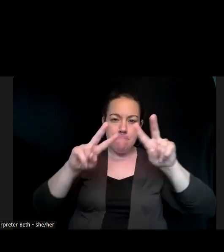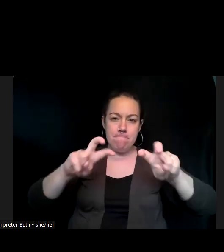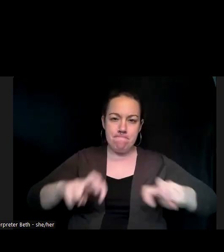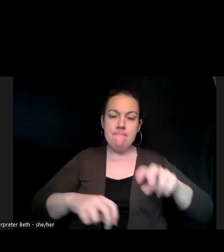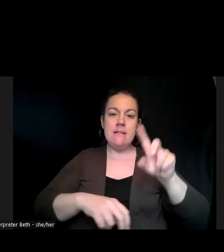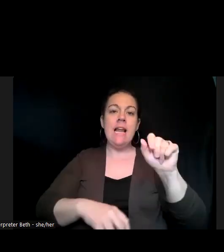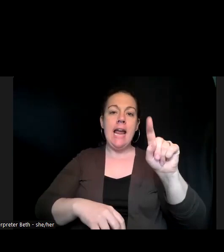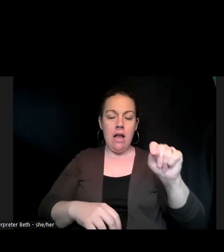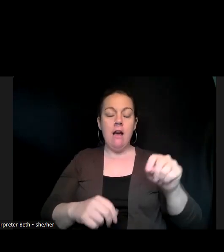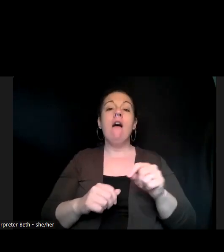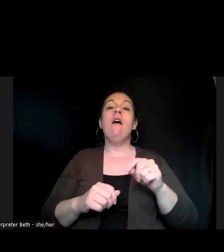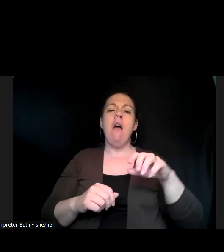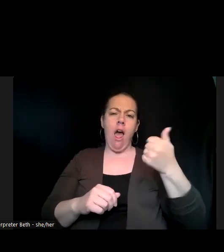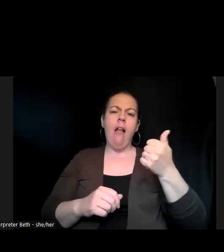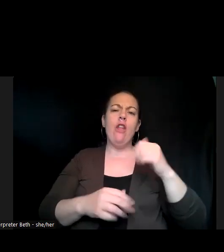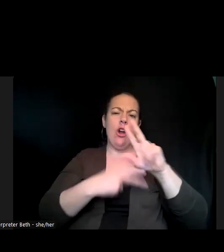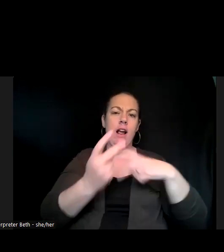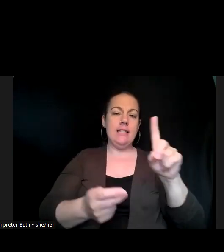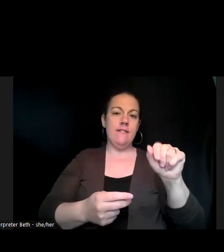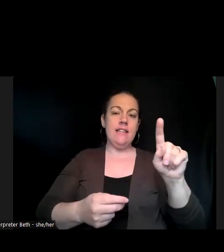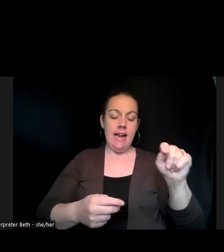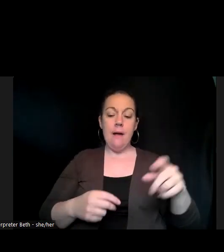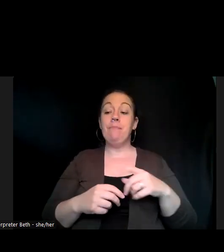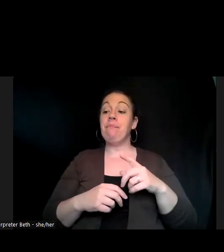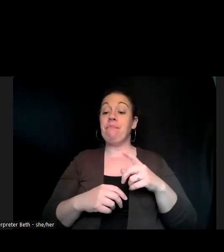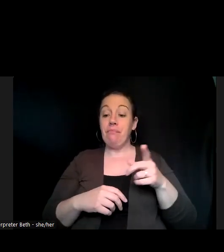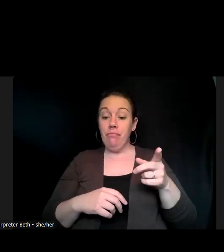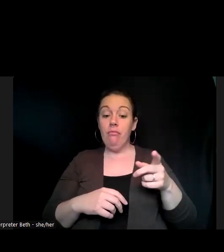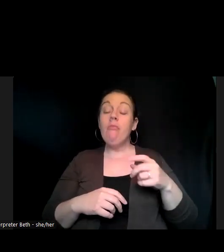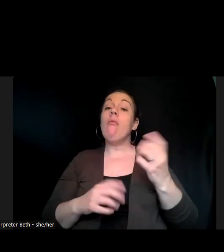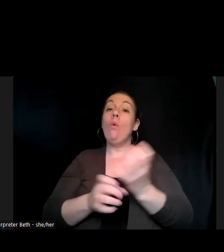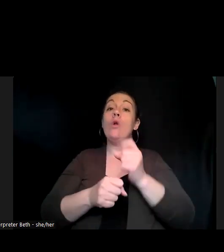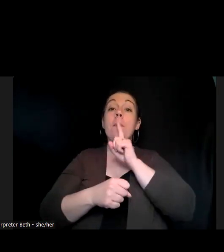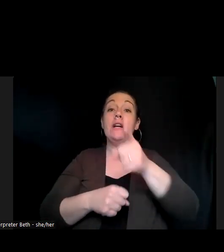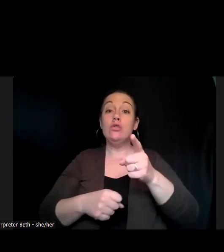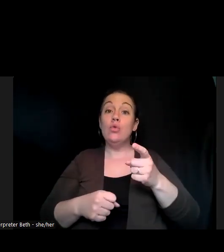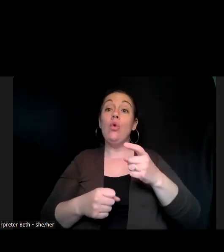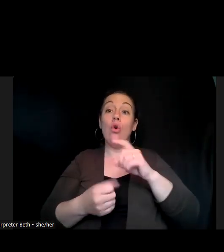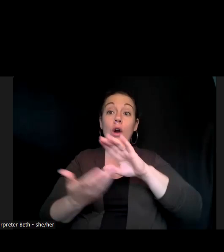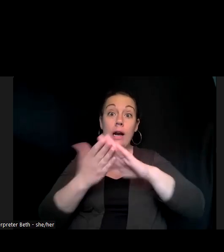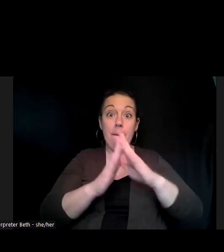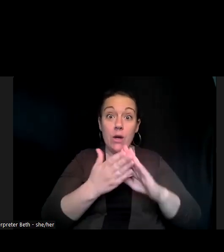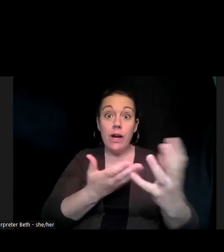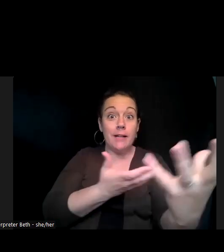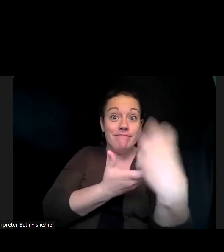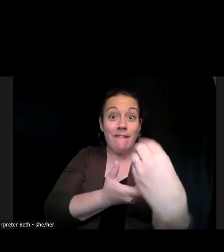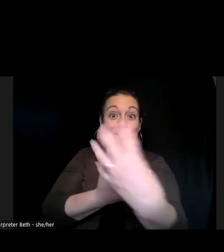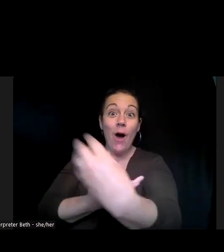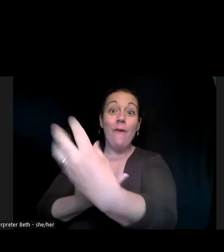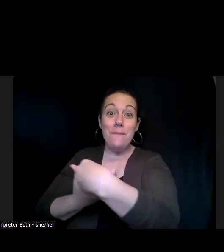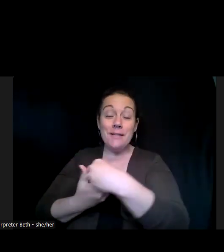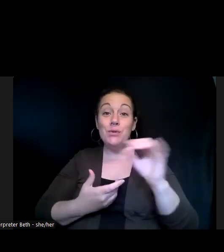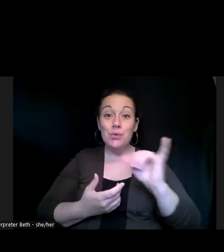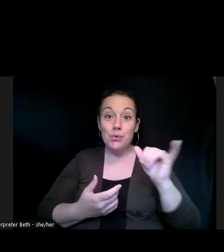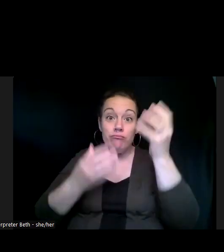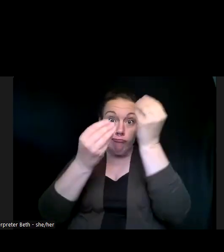well. And the other really important thing is making sure that we're engaging the community around these practices so that folks are aware that